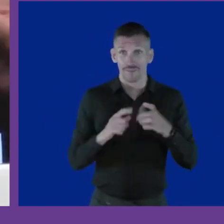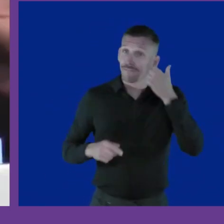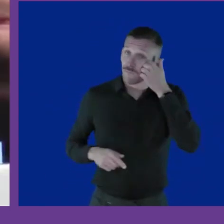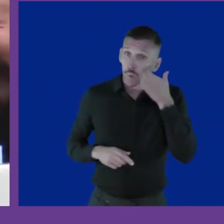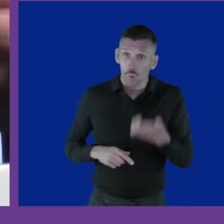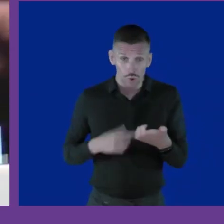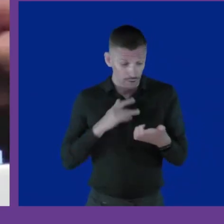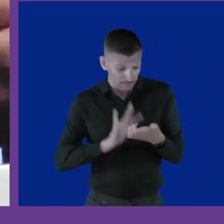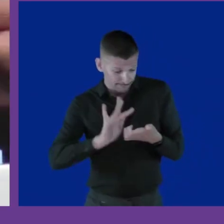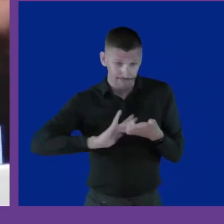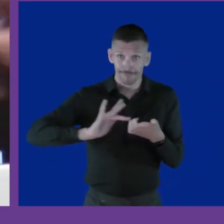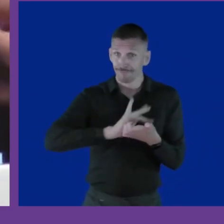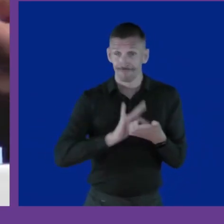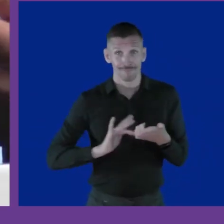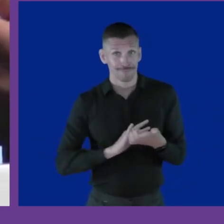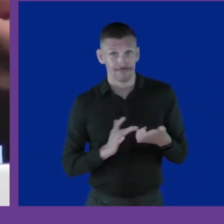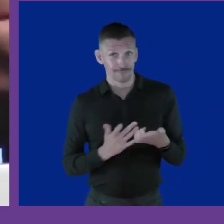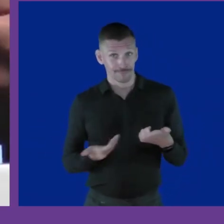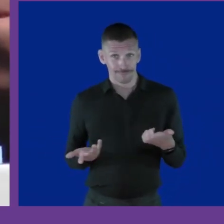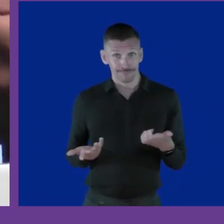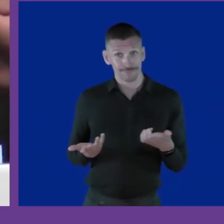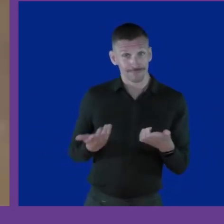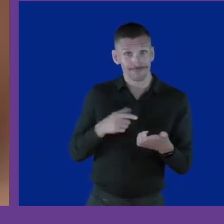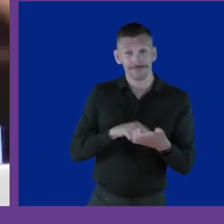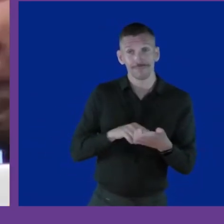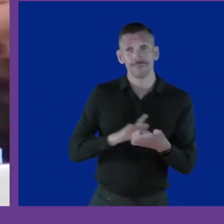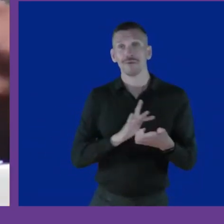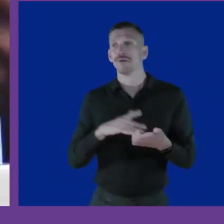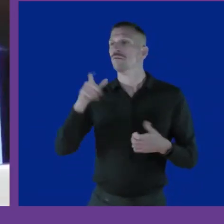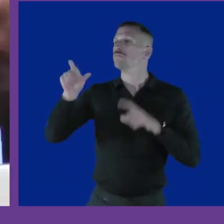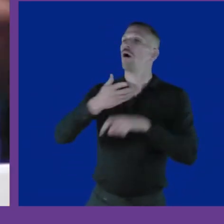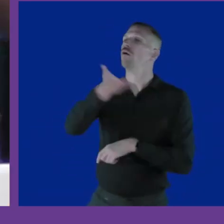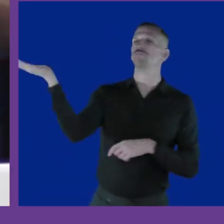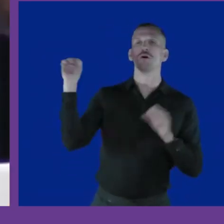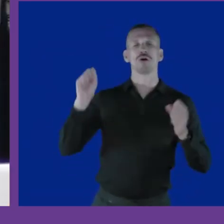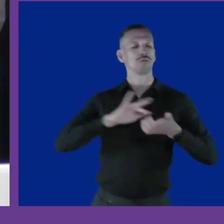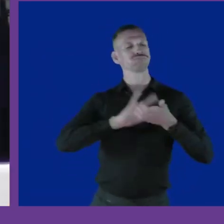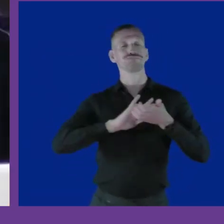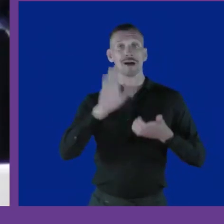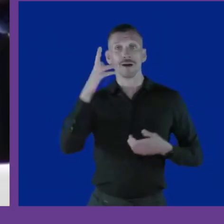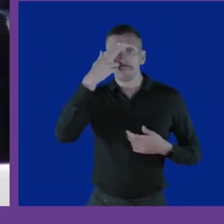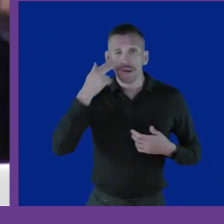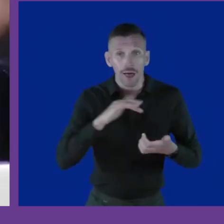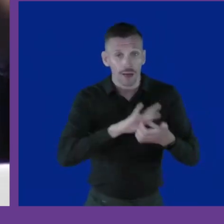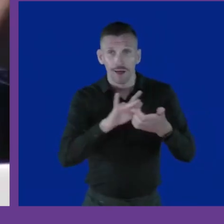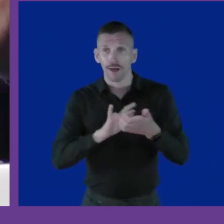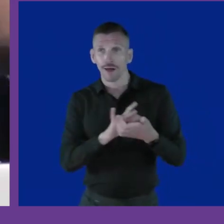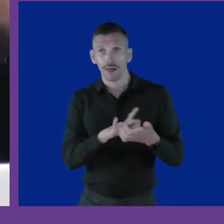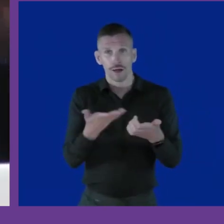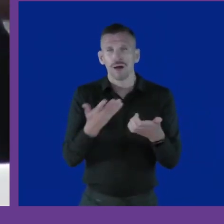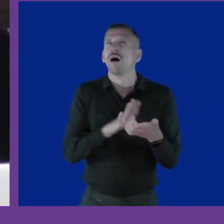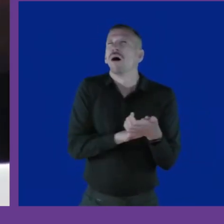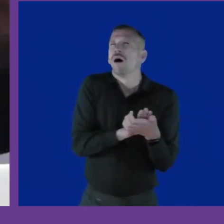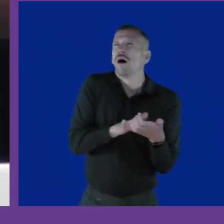how does users like me navigate? Well, we hold our fingers on our screens and explore,